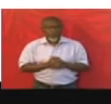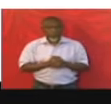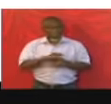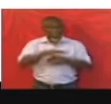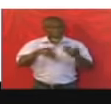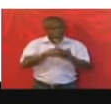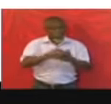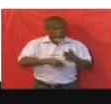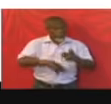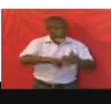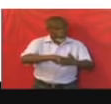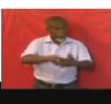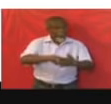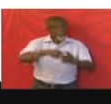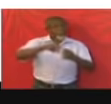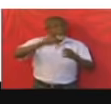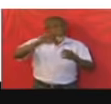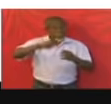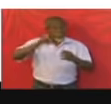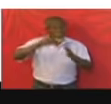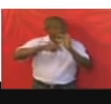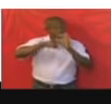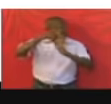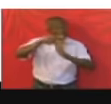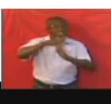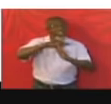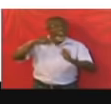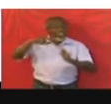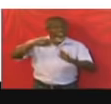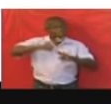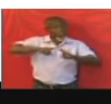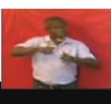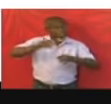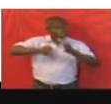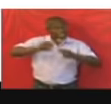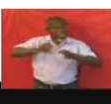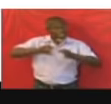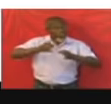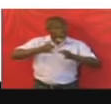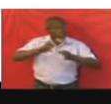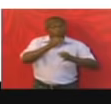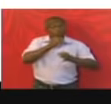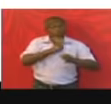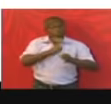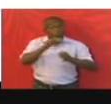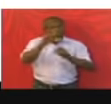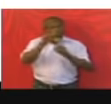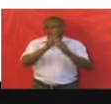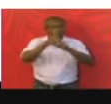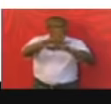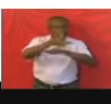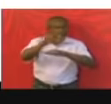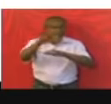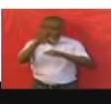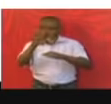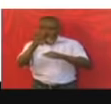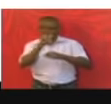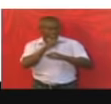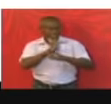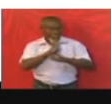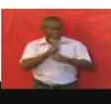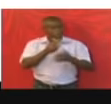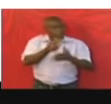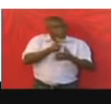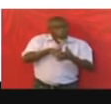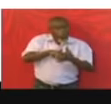but especially if you're over 35 years of age, diabetes, high blood pressure, obesity, asthma, and if you're in the second